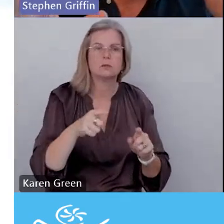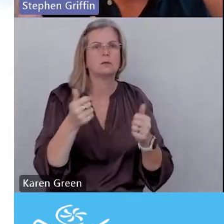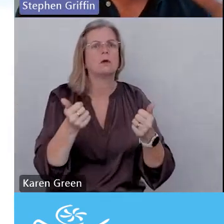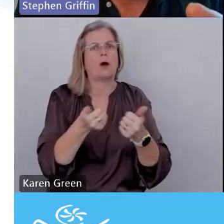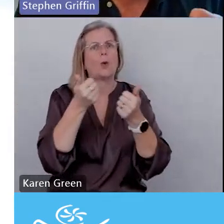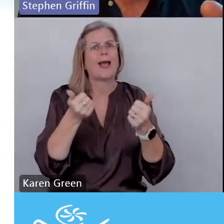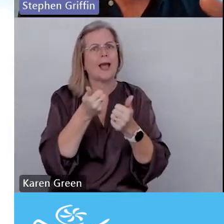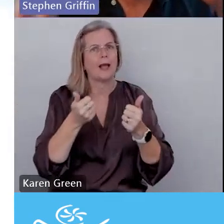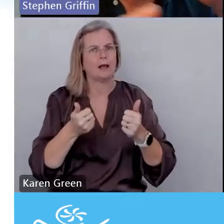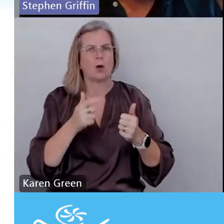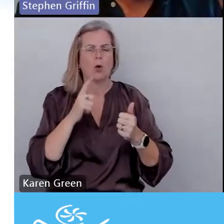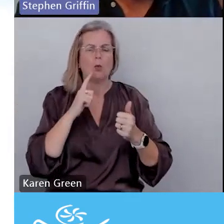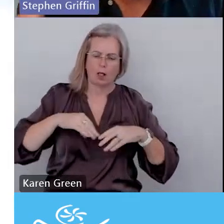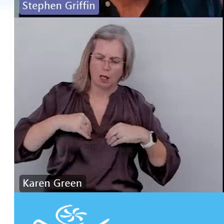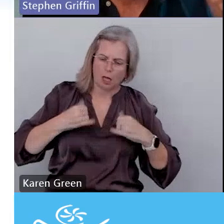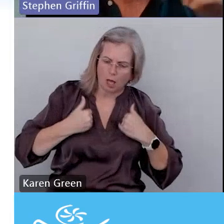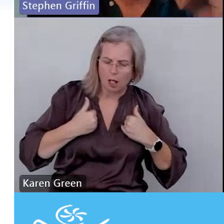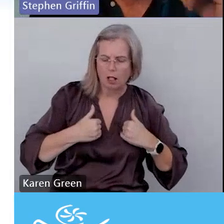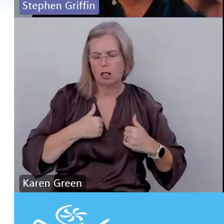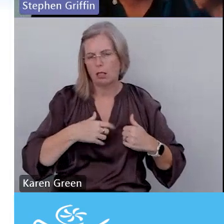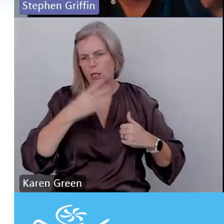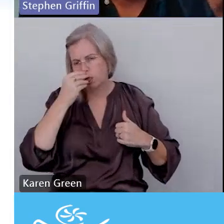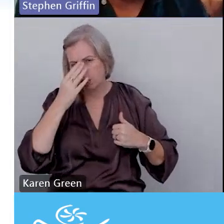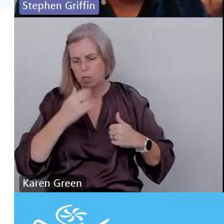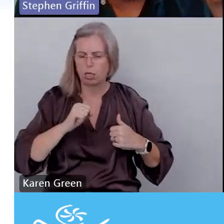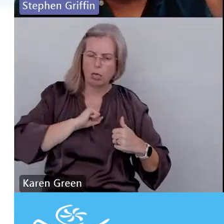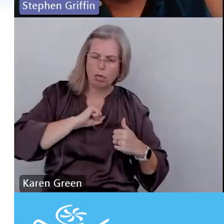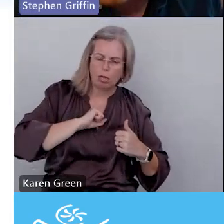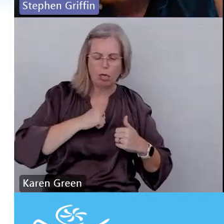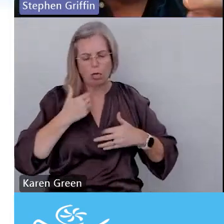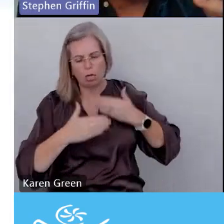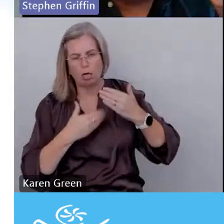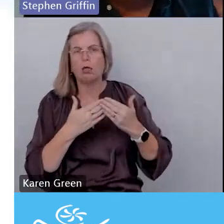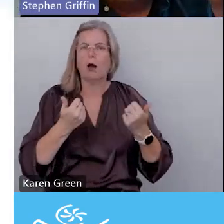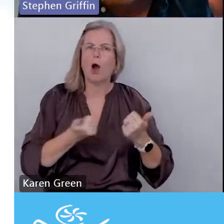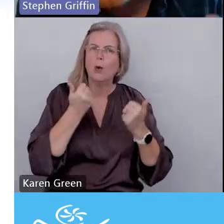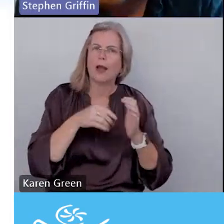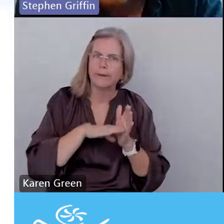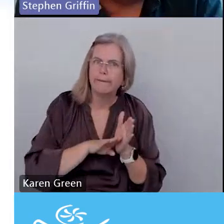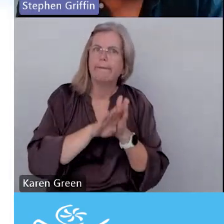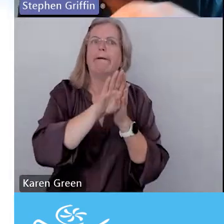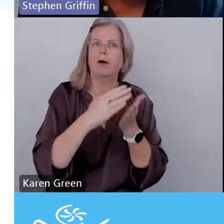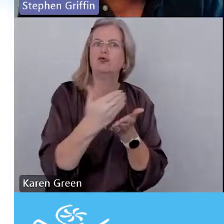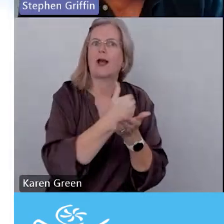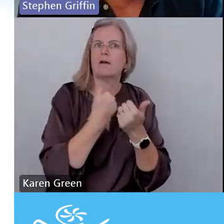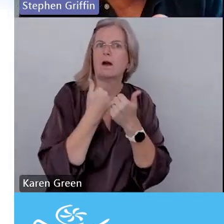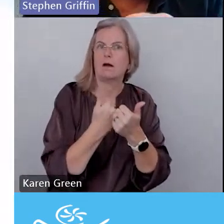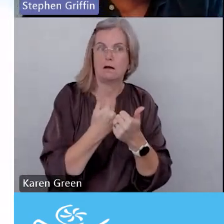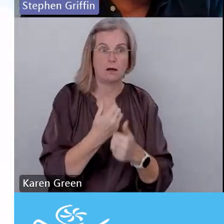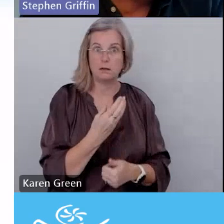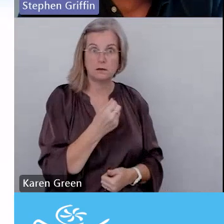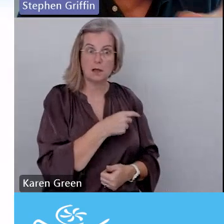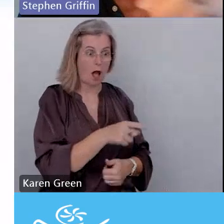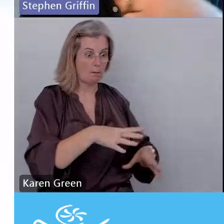will deal with an illness and that big hump of the curve there, and be okay. And some people do really, really well, don't get sick whatsoever.